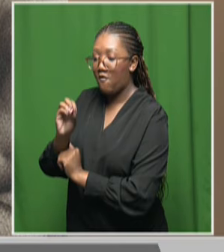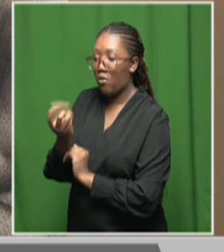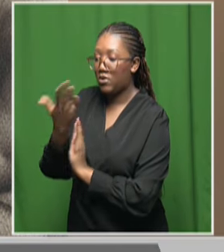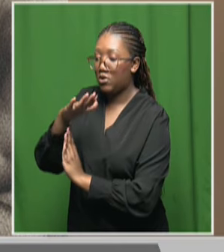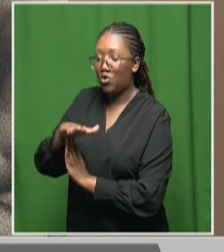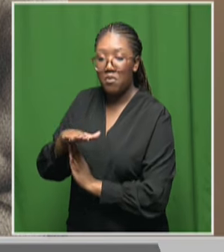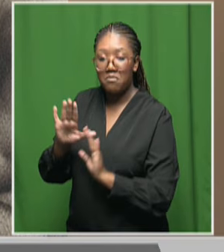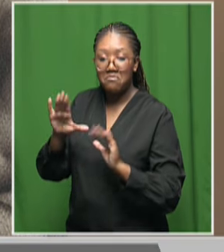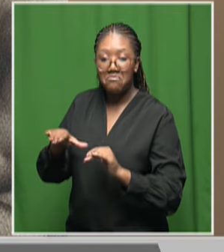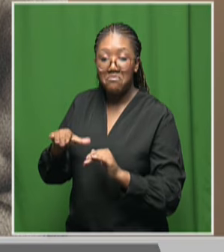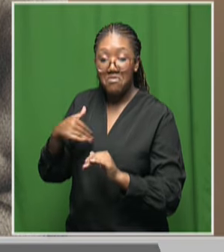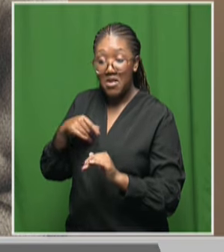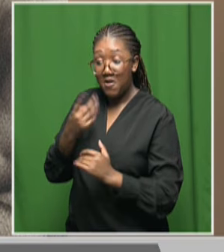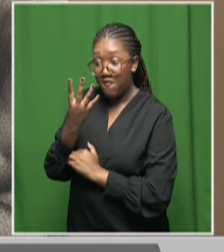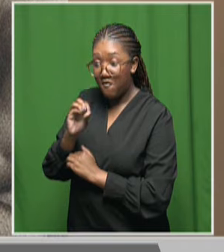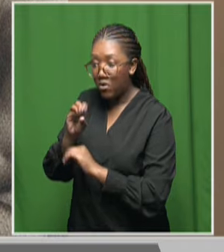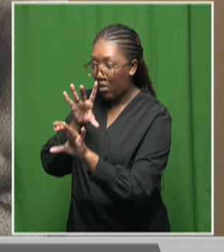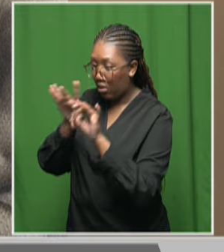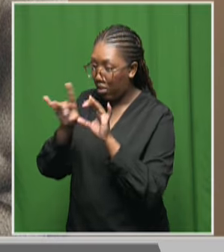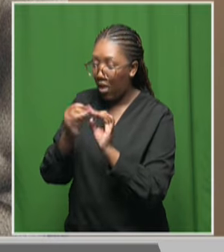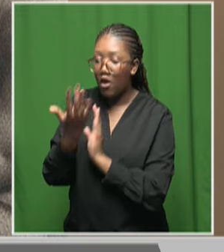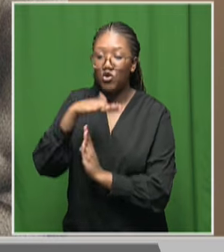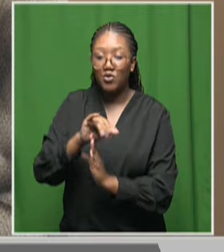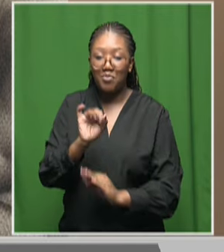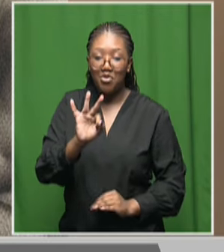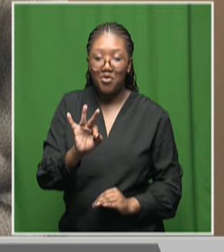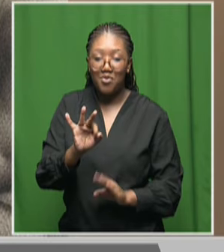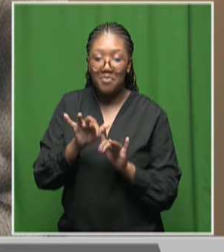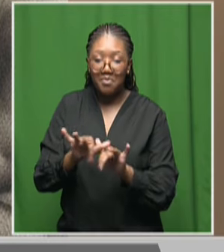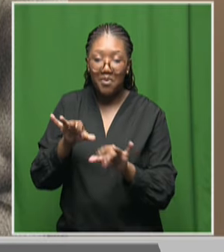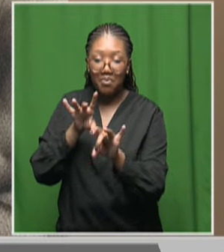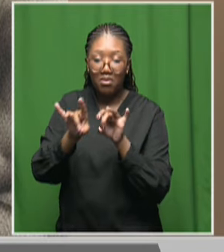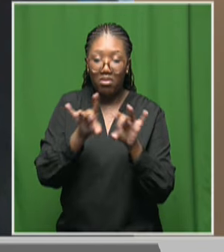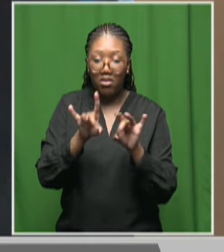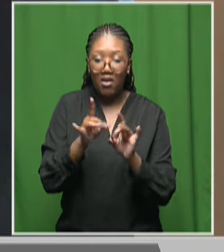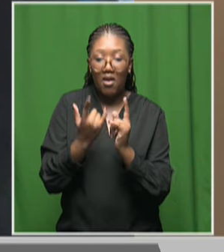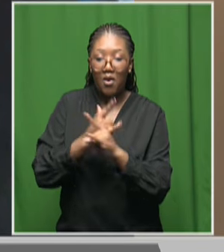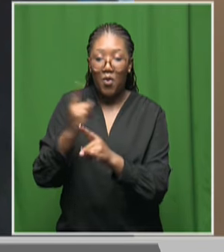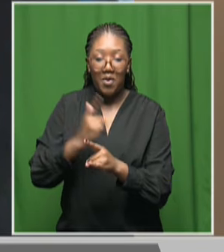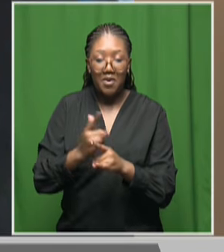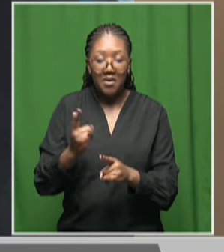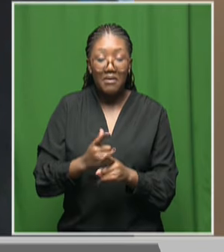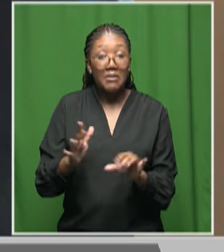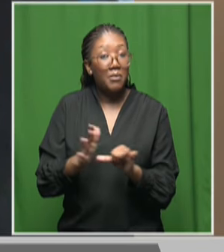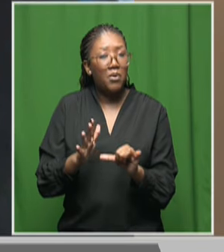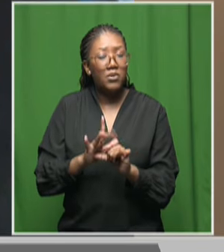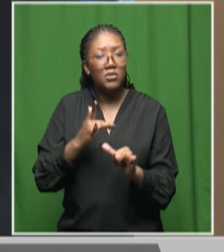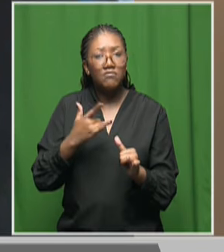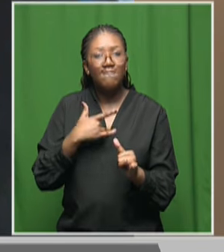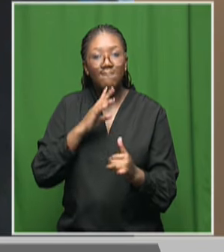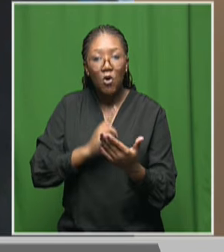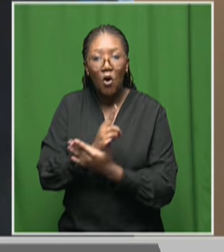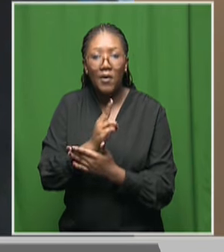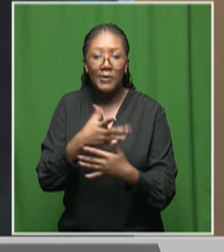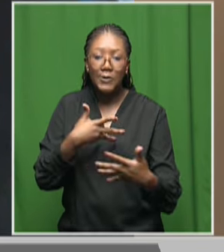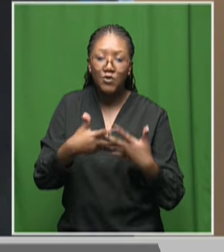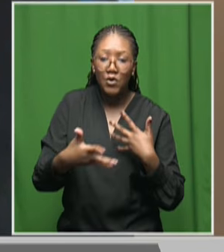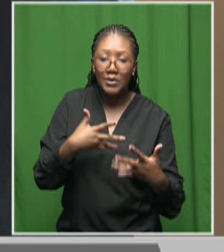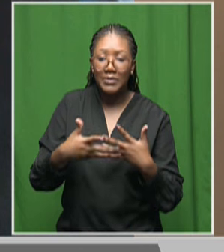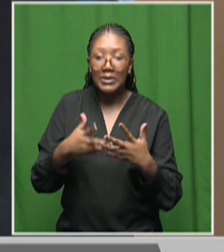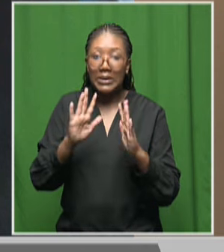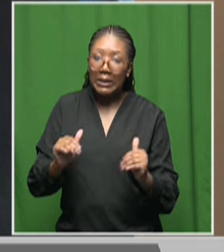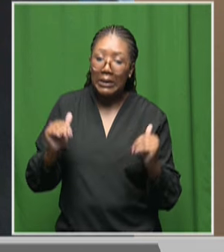process as well. Talk to us a little bit more about that, especially when you're aiming to ensure credibility, transparency, and maintaining that high standard, of